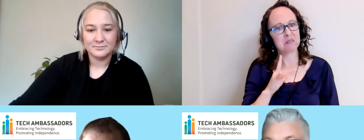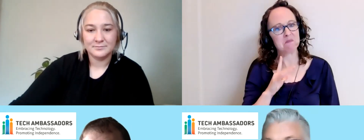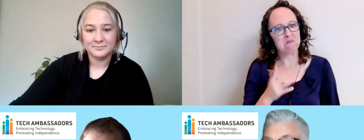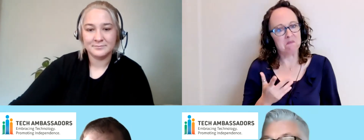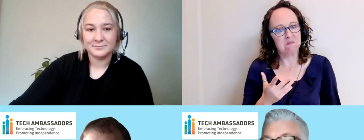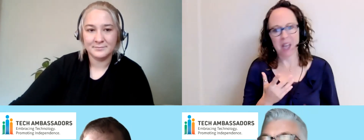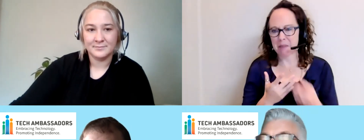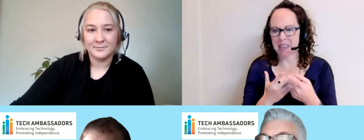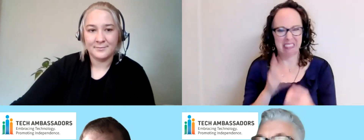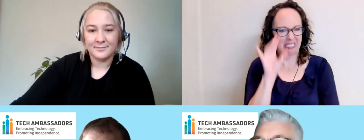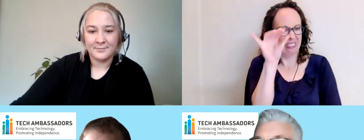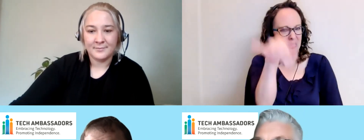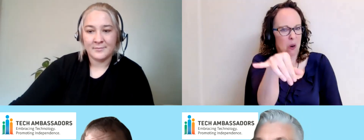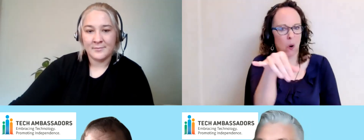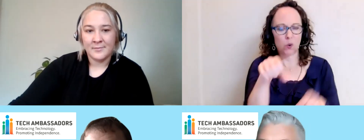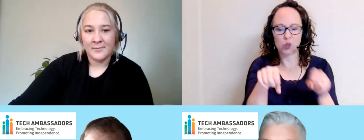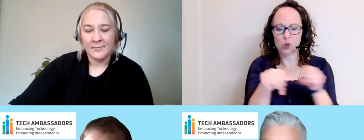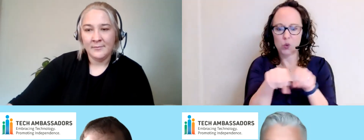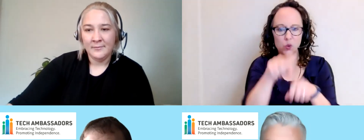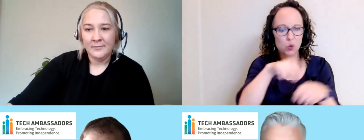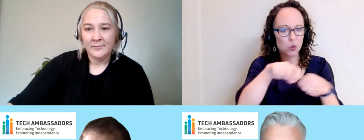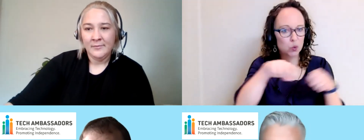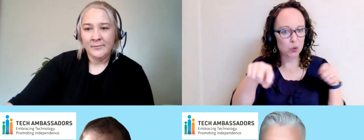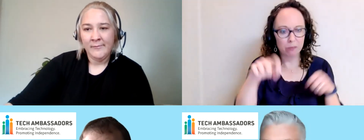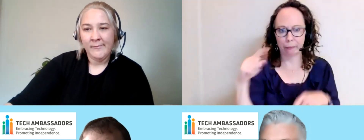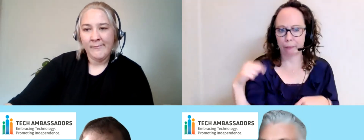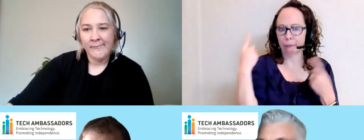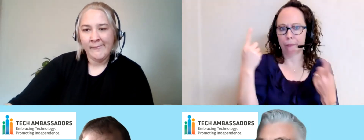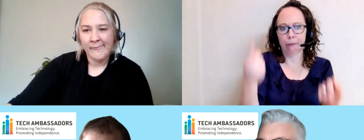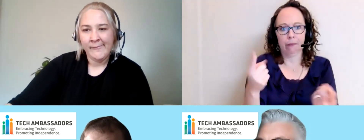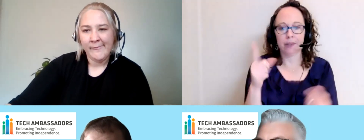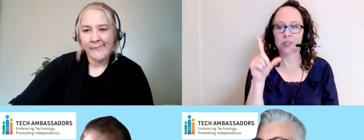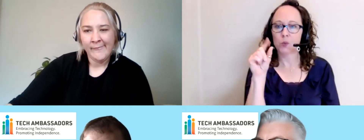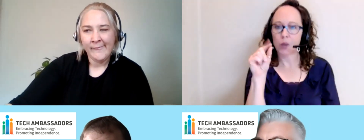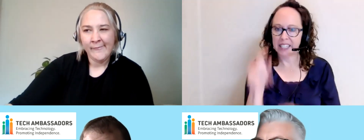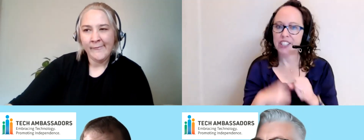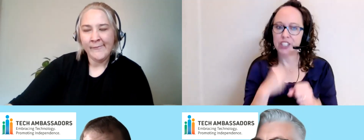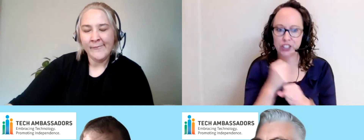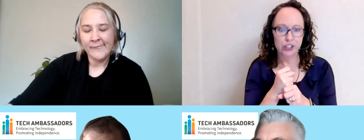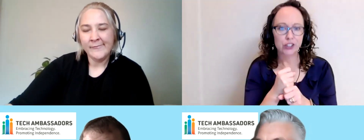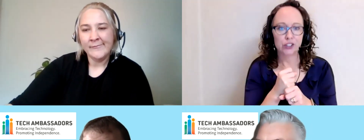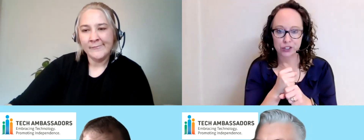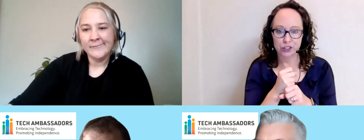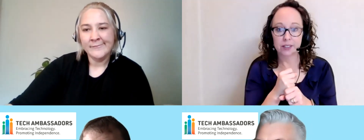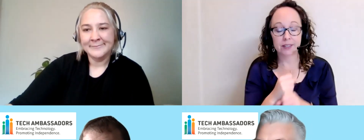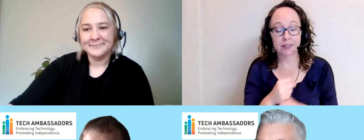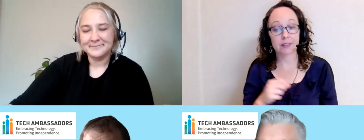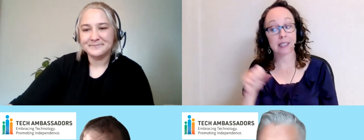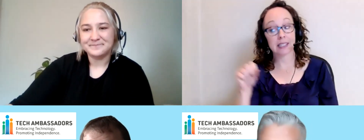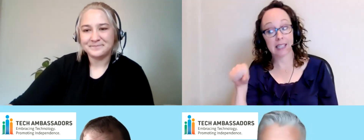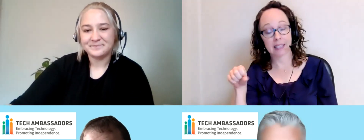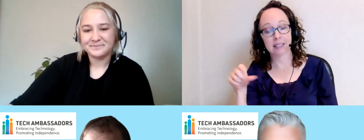said, for 20 years. Yeah. And Awesome. and I actually found